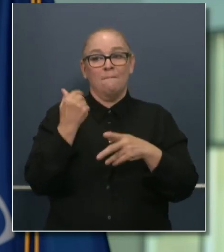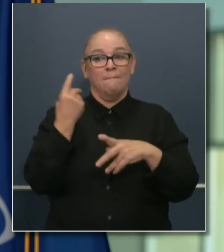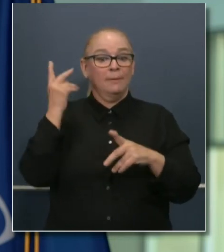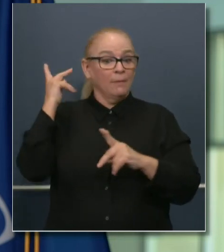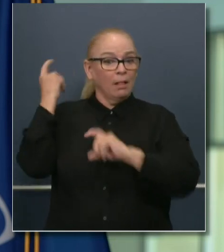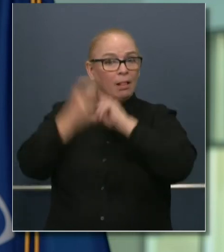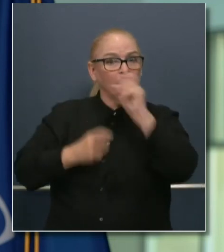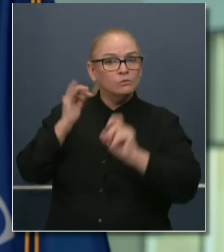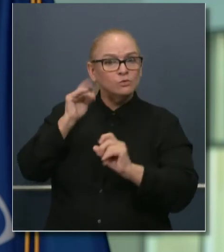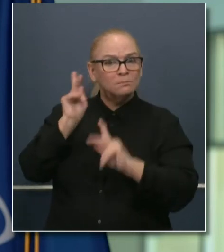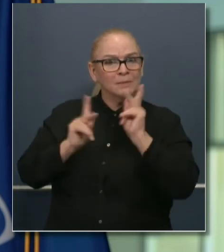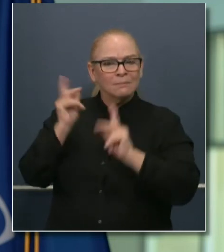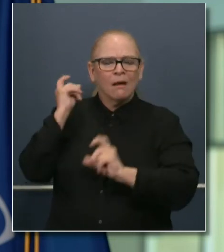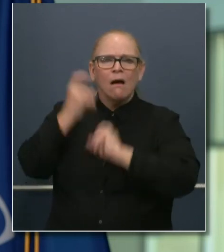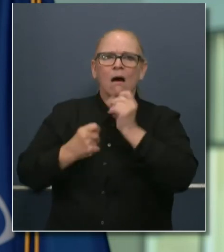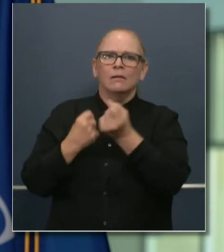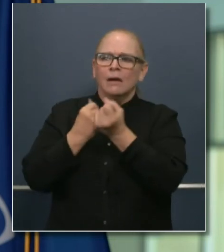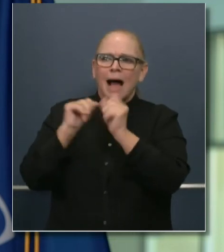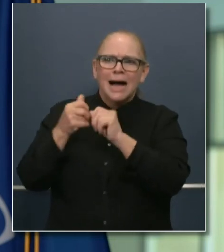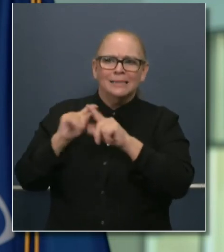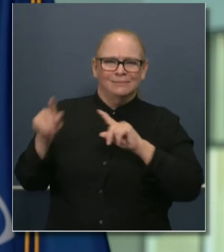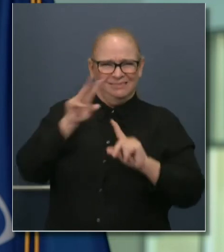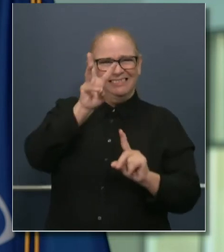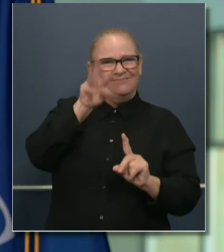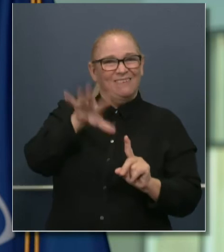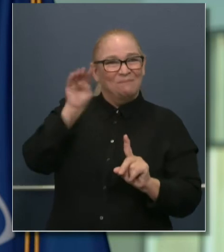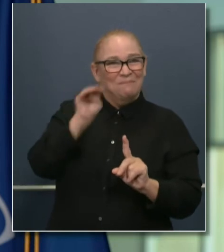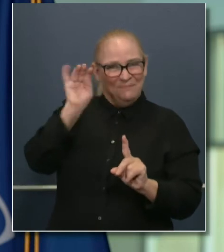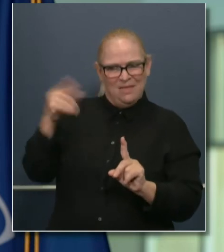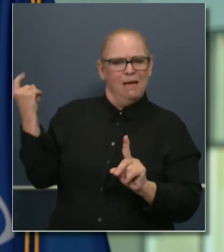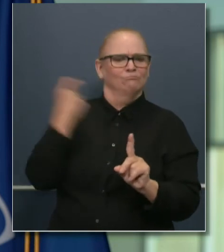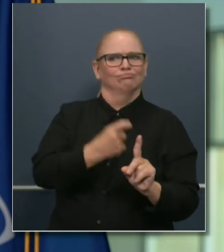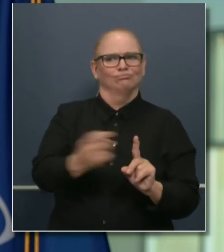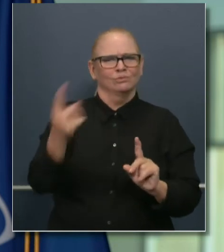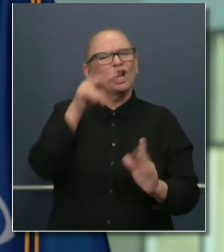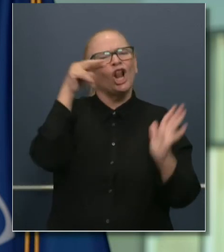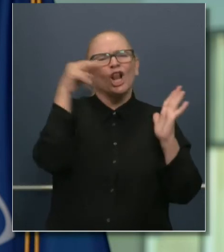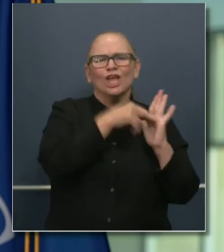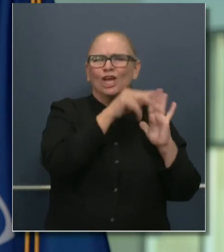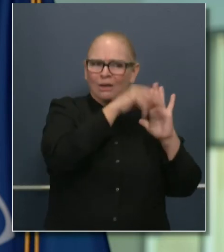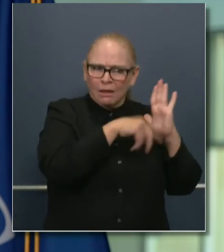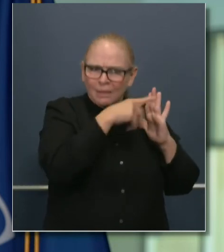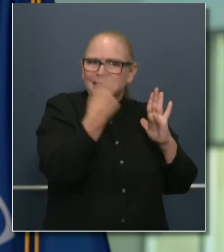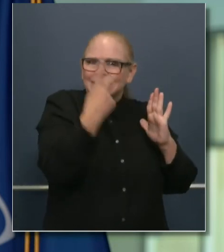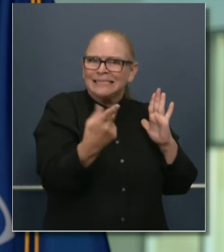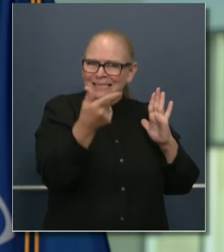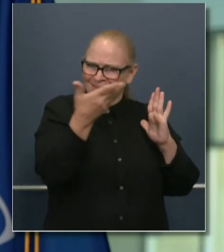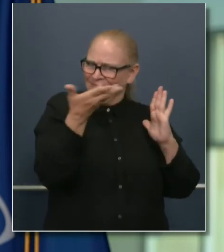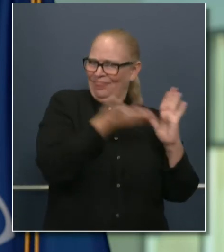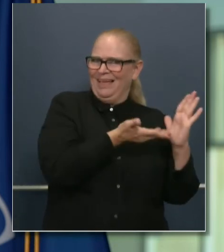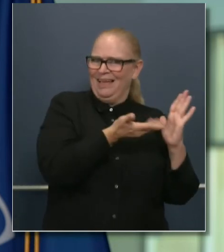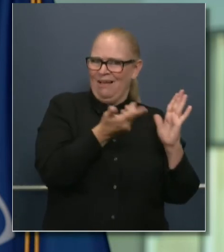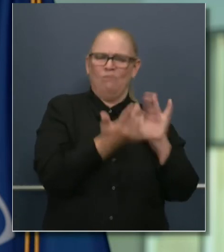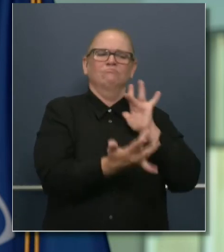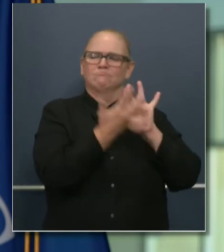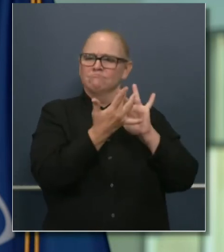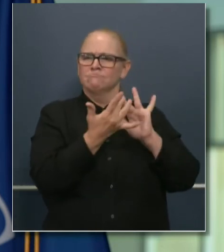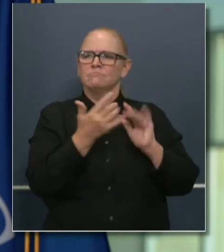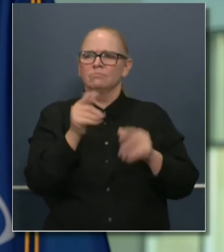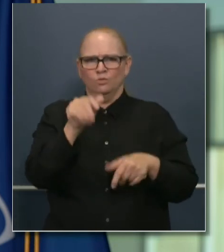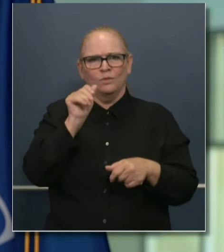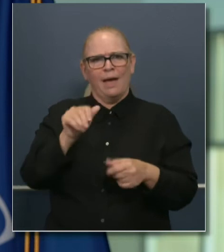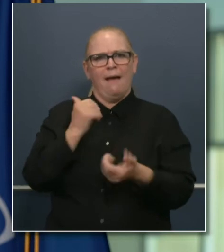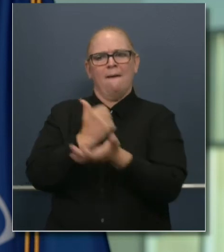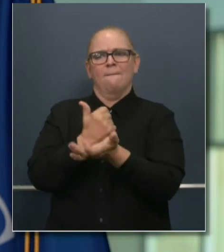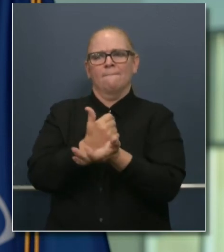to make sure that you at least take a look at that site, try to get in touch with some of our key personnel, and we can see